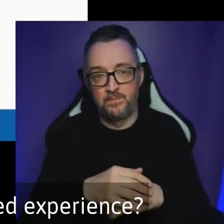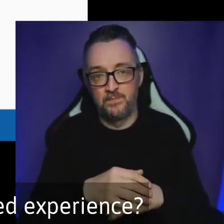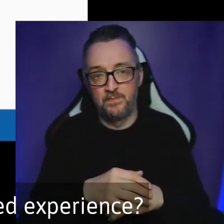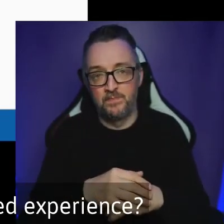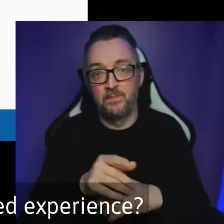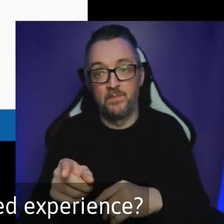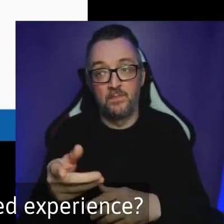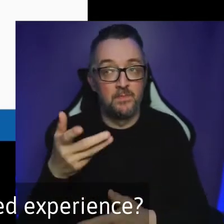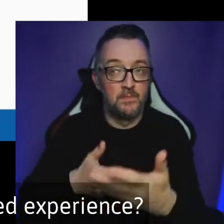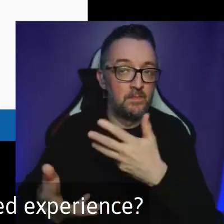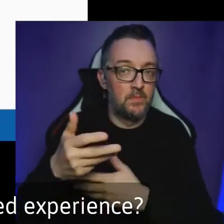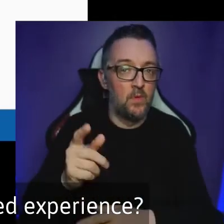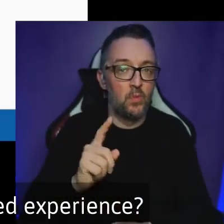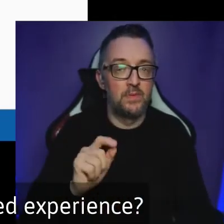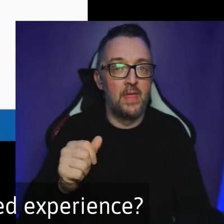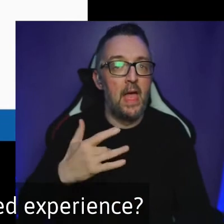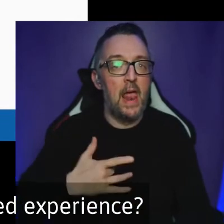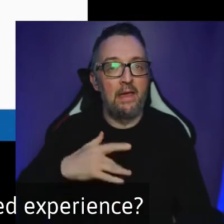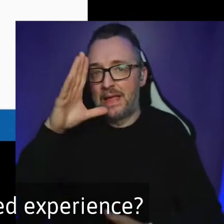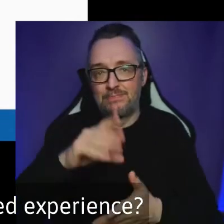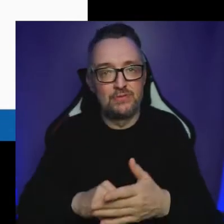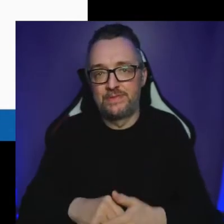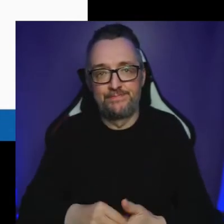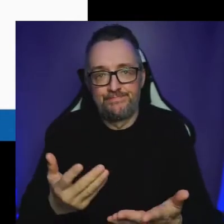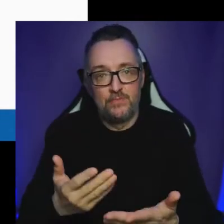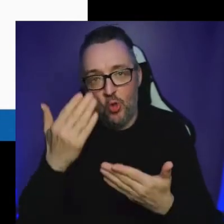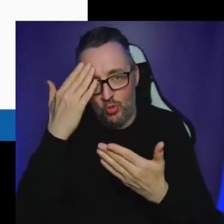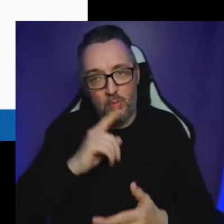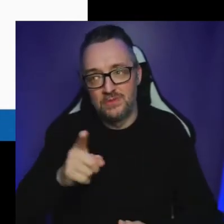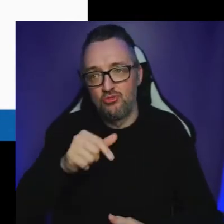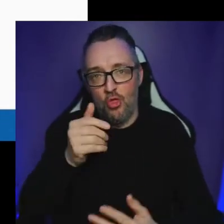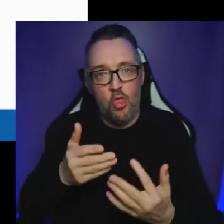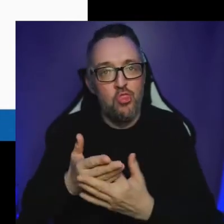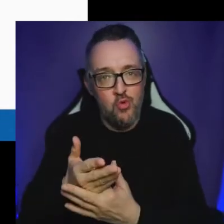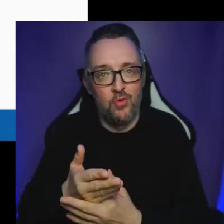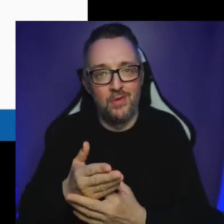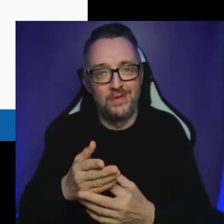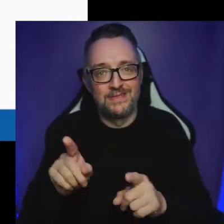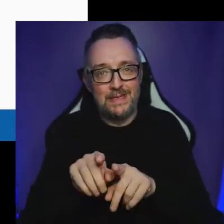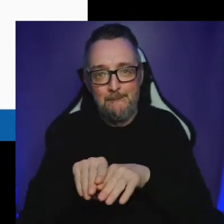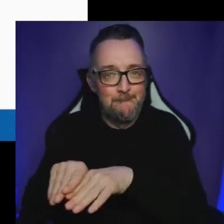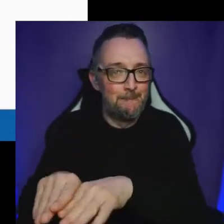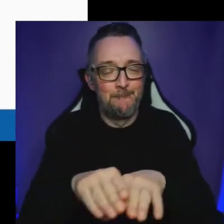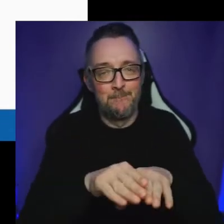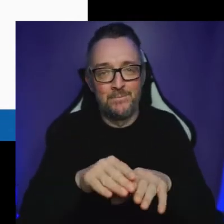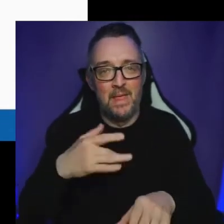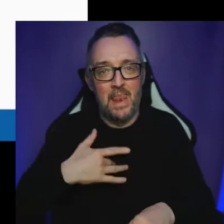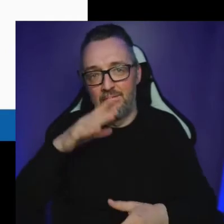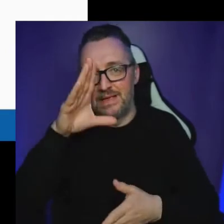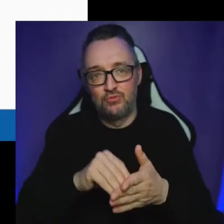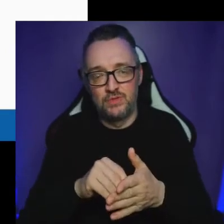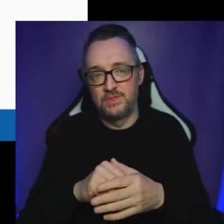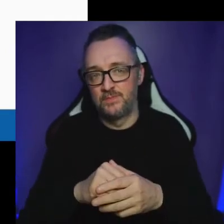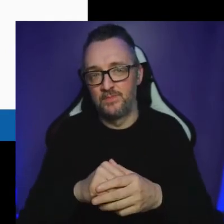can't tell us is about what's the lived experience and how does that lived experience layer onto the service that we're